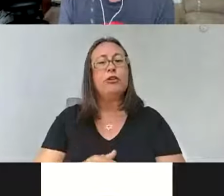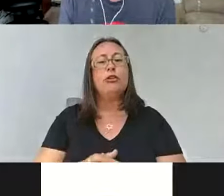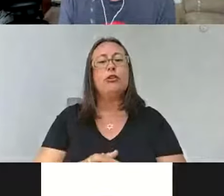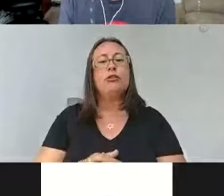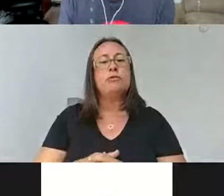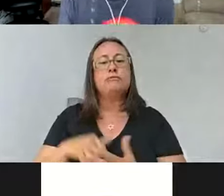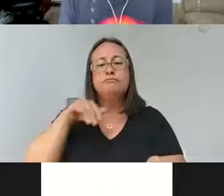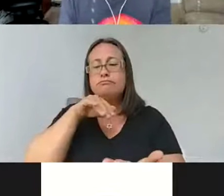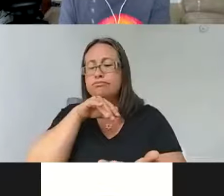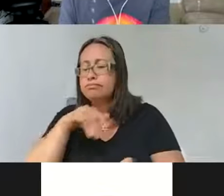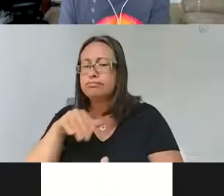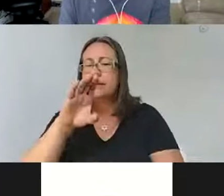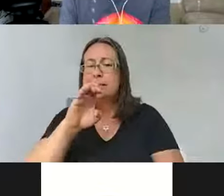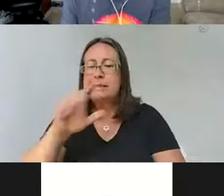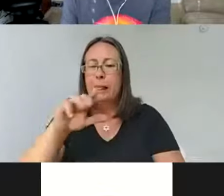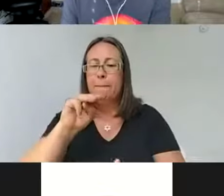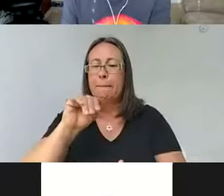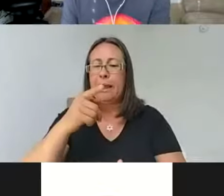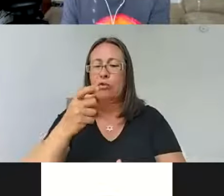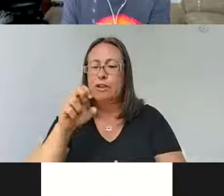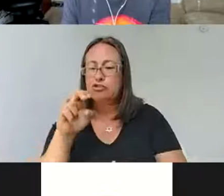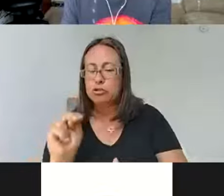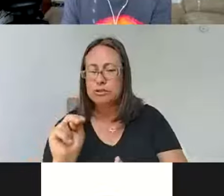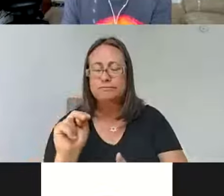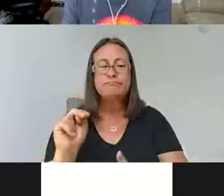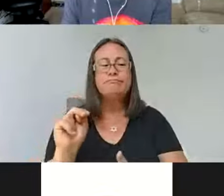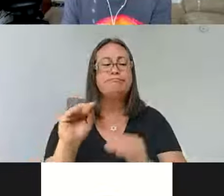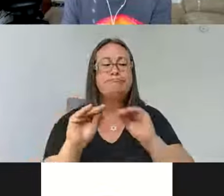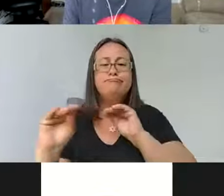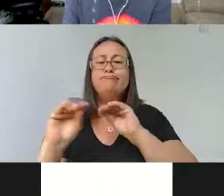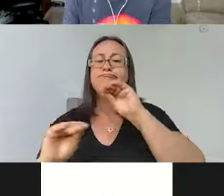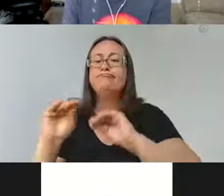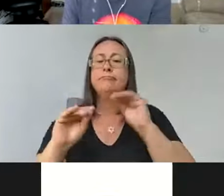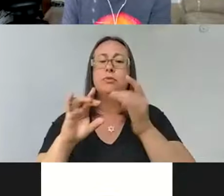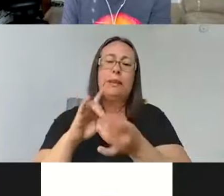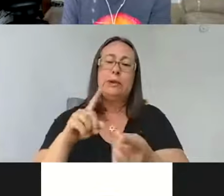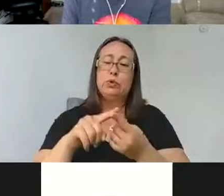studying cell migration, kind of in the context of cancer.